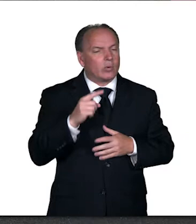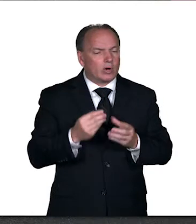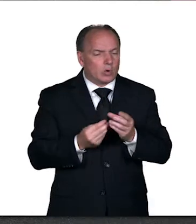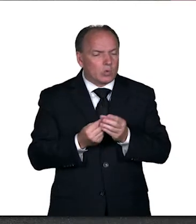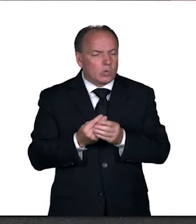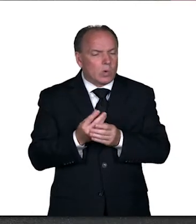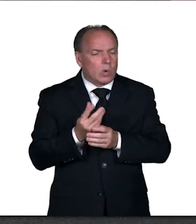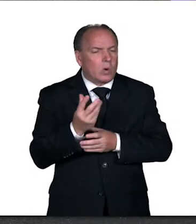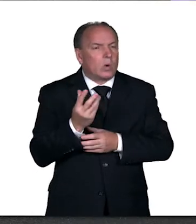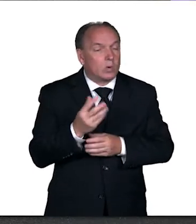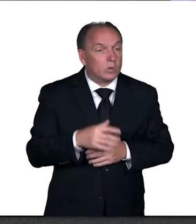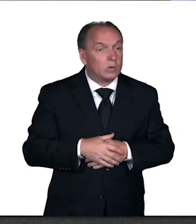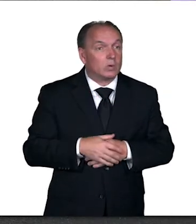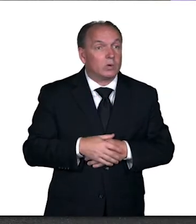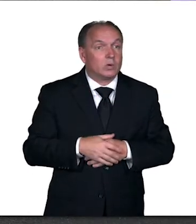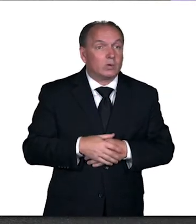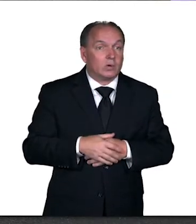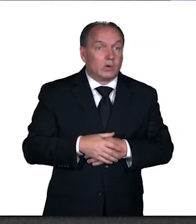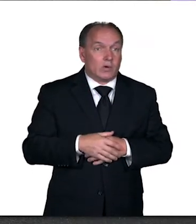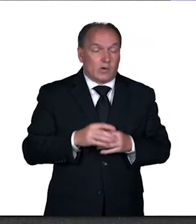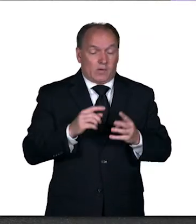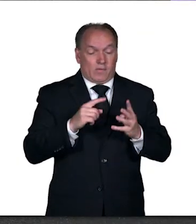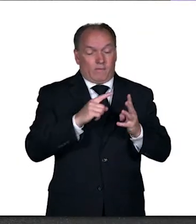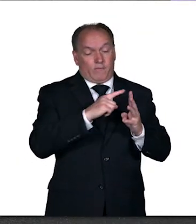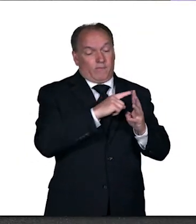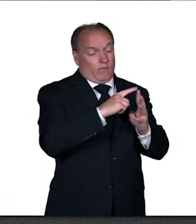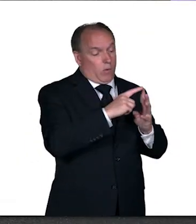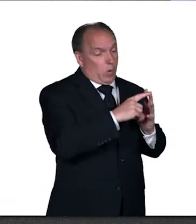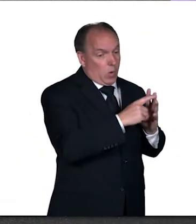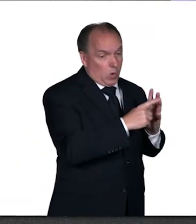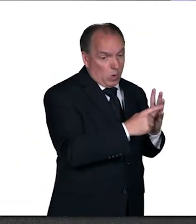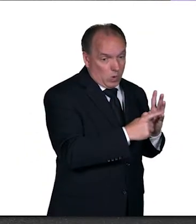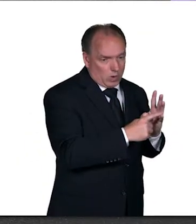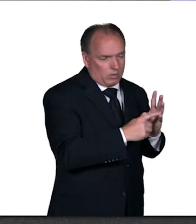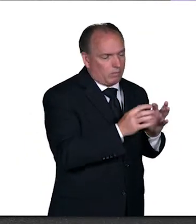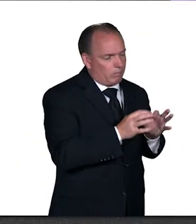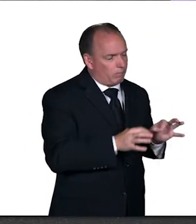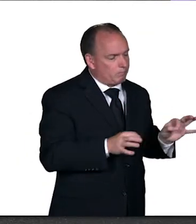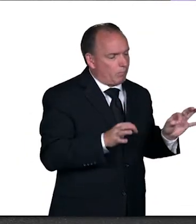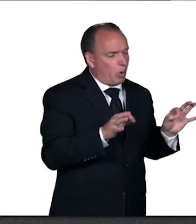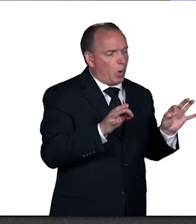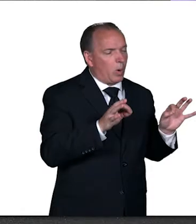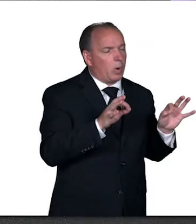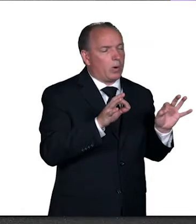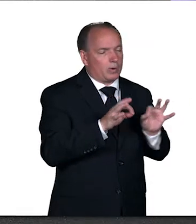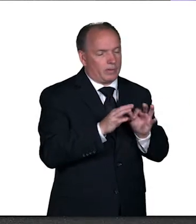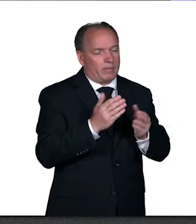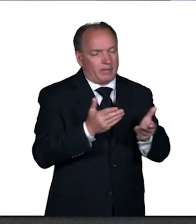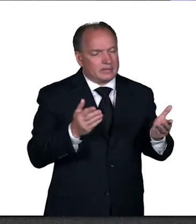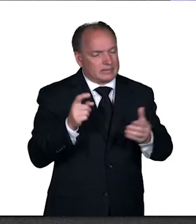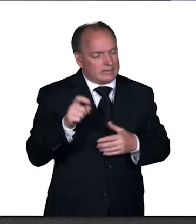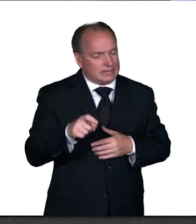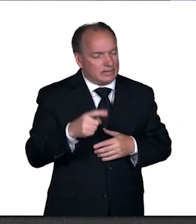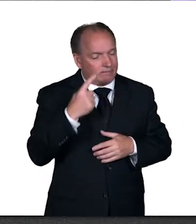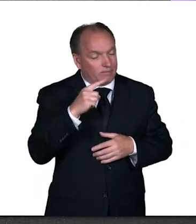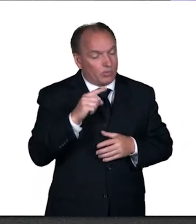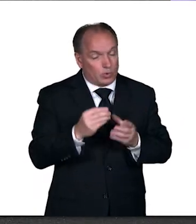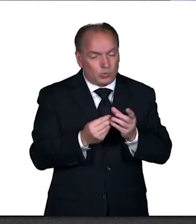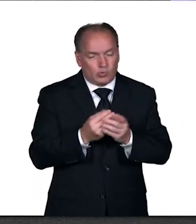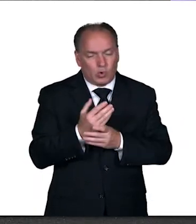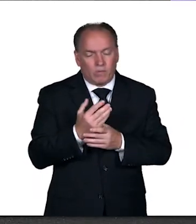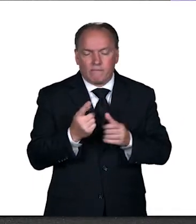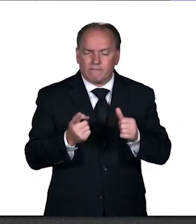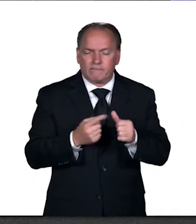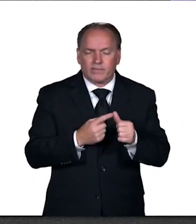to grow. Now we're going to talk about the four main important things that plants need to grow. The